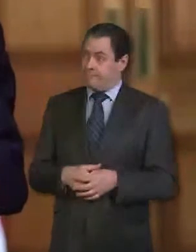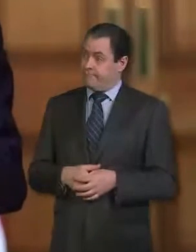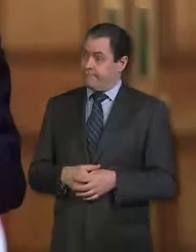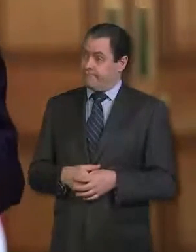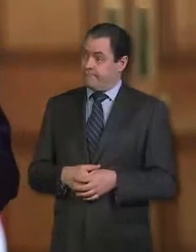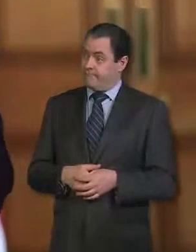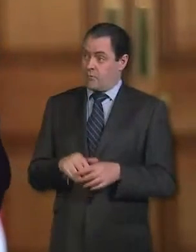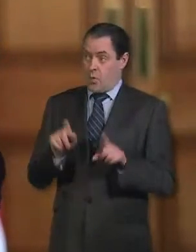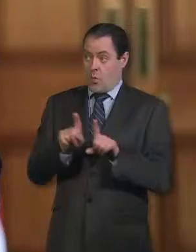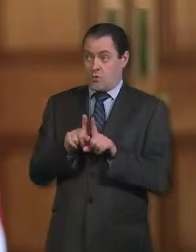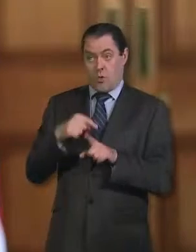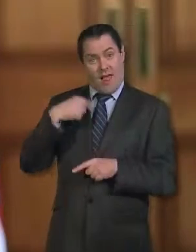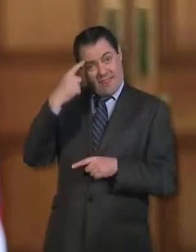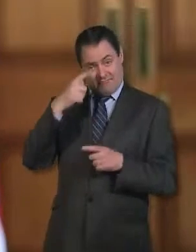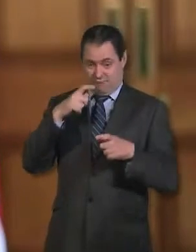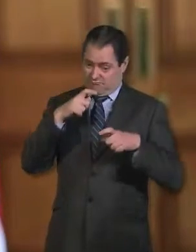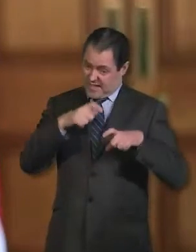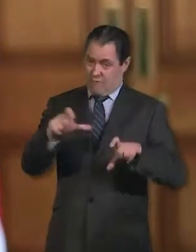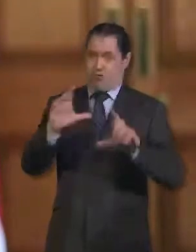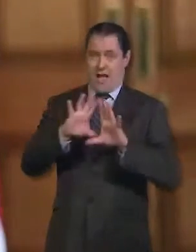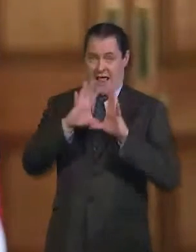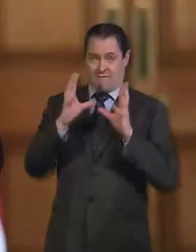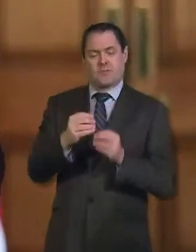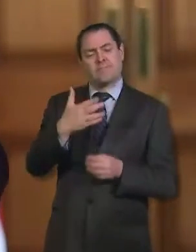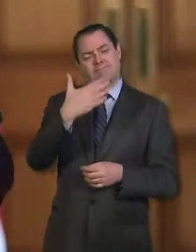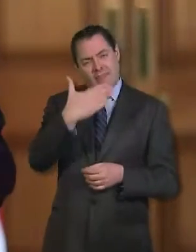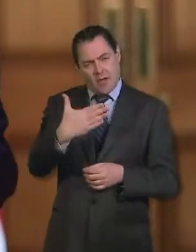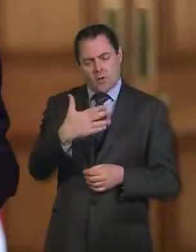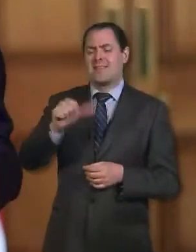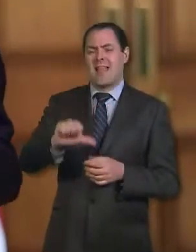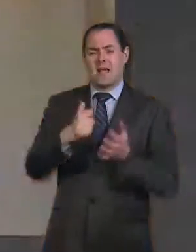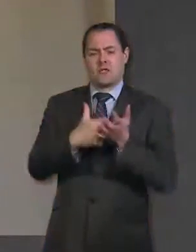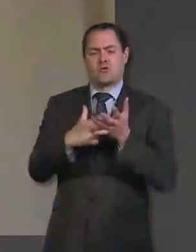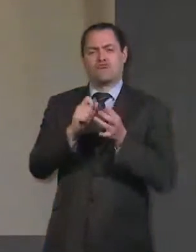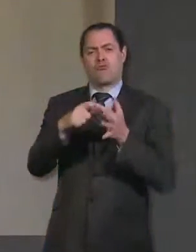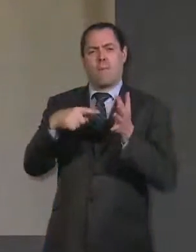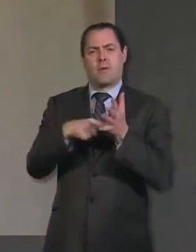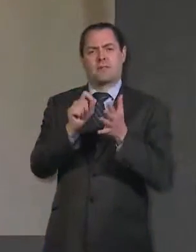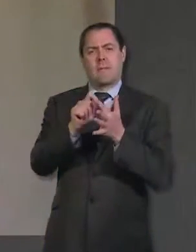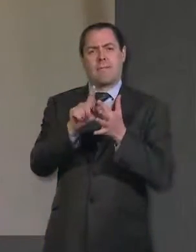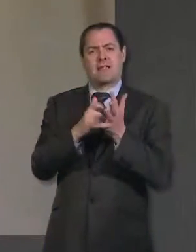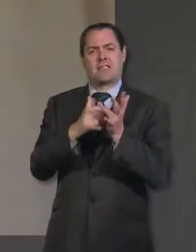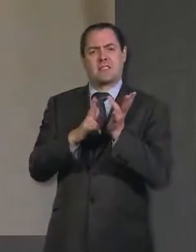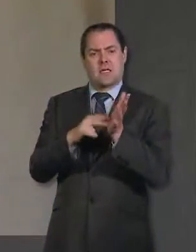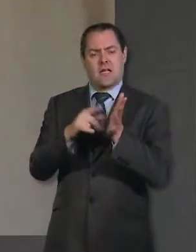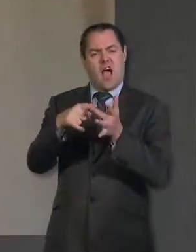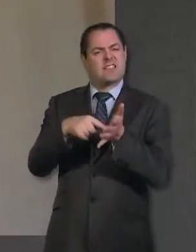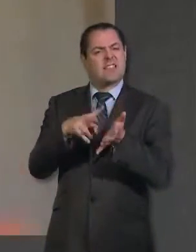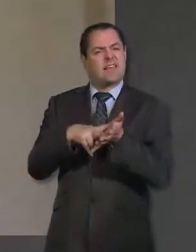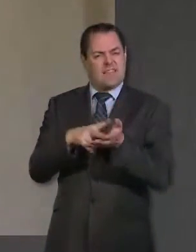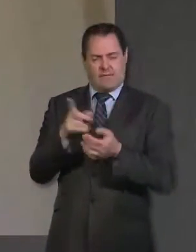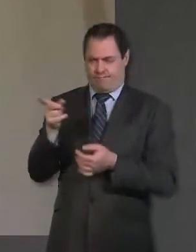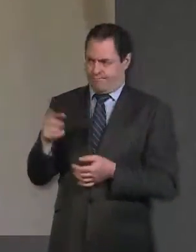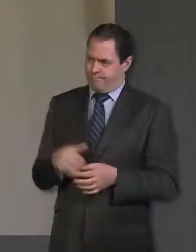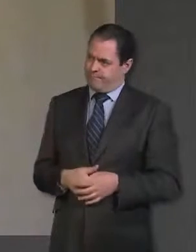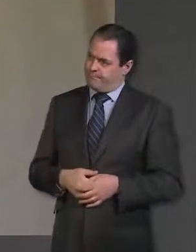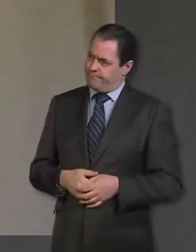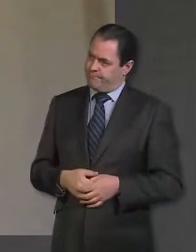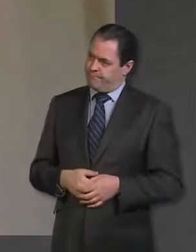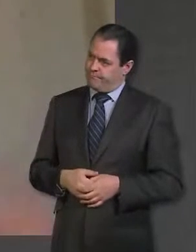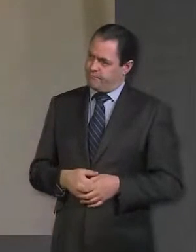very much. Robert Peston from ITV. Secretary of State, you and your wife tested positive